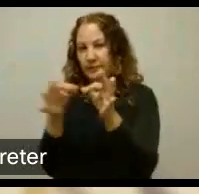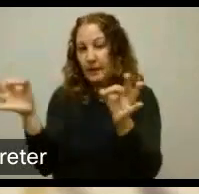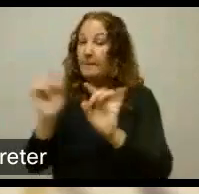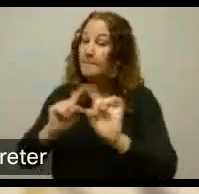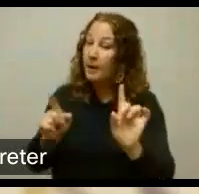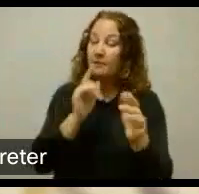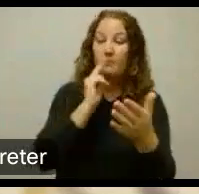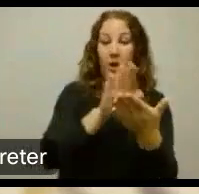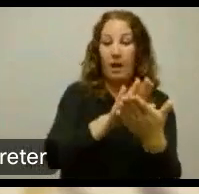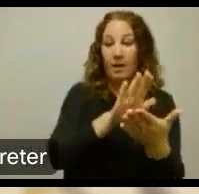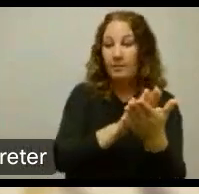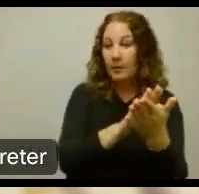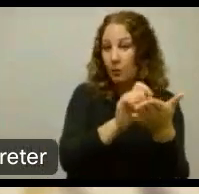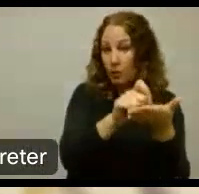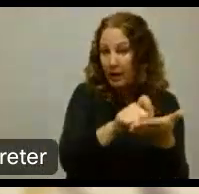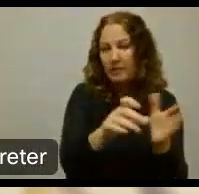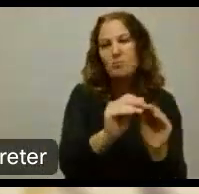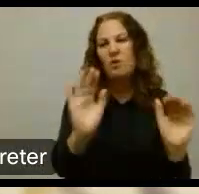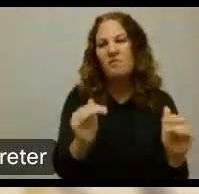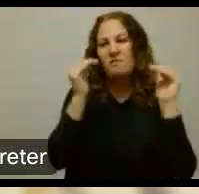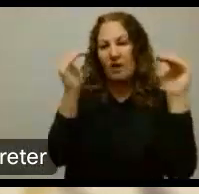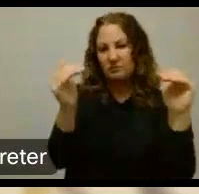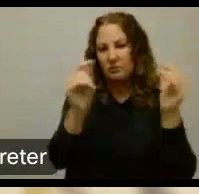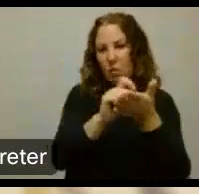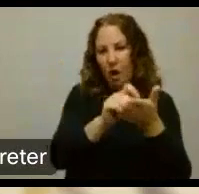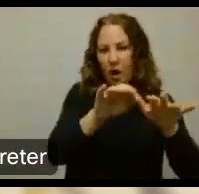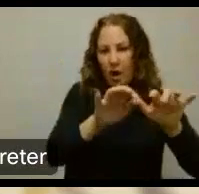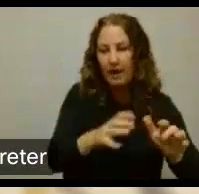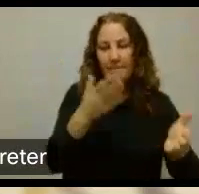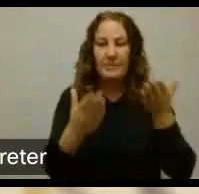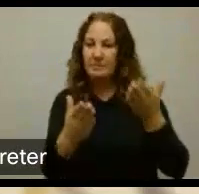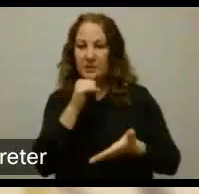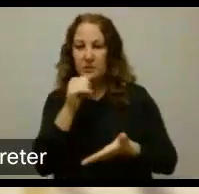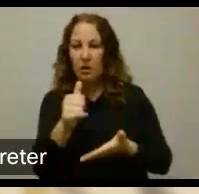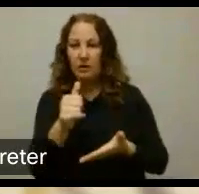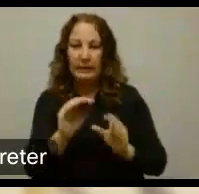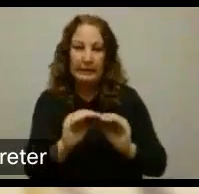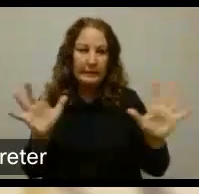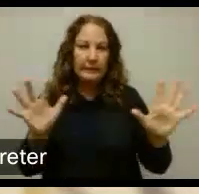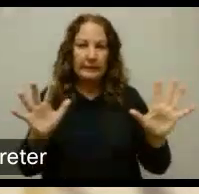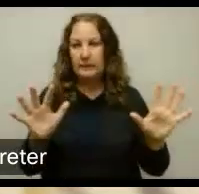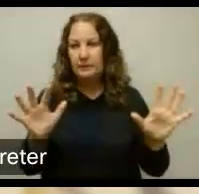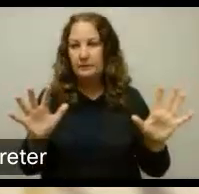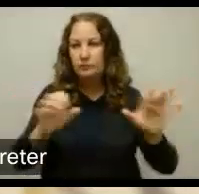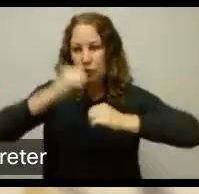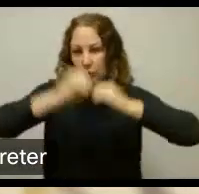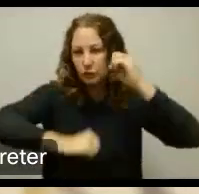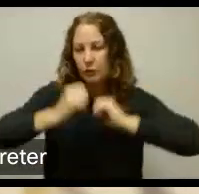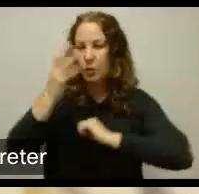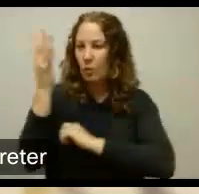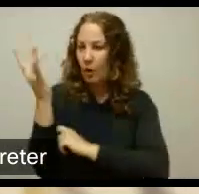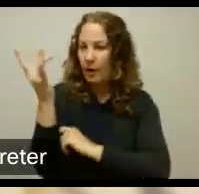academic writing, especially in more advanced writing, you might not see such obvious structure because the